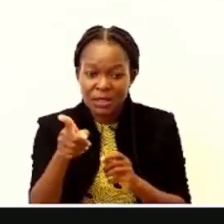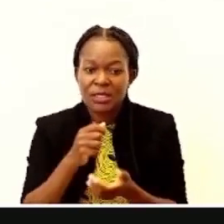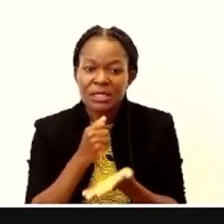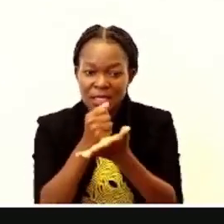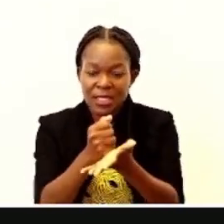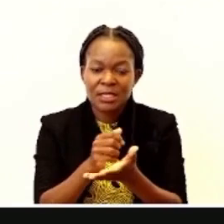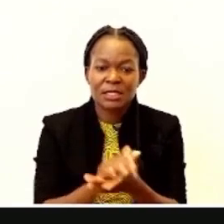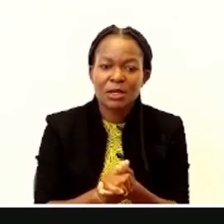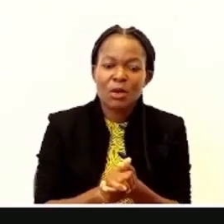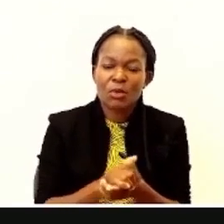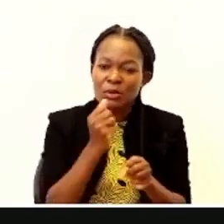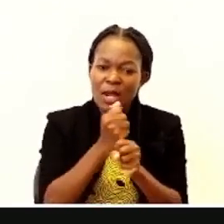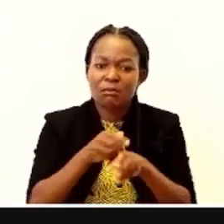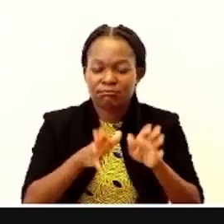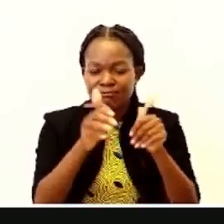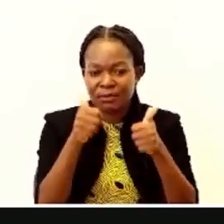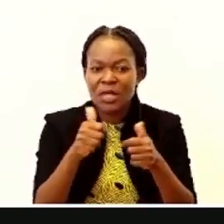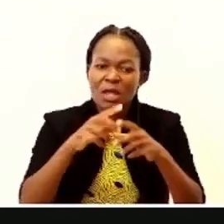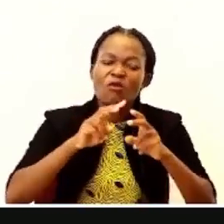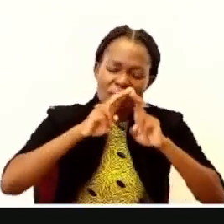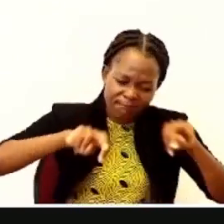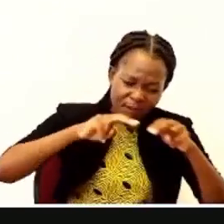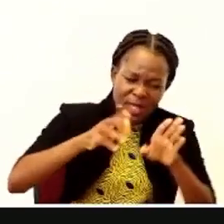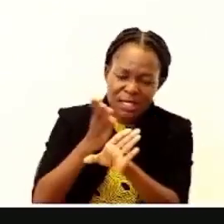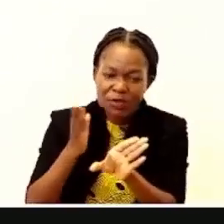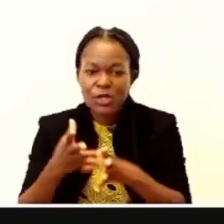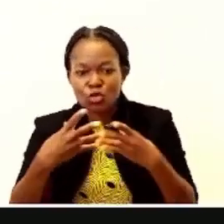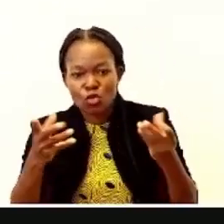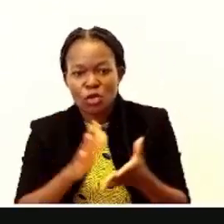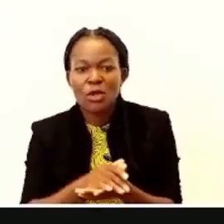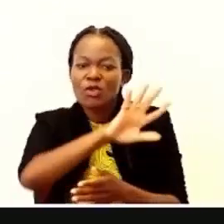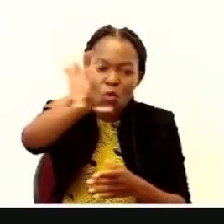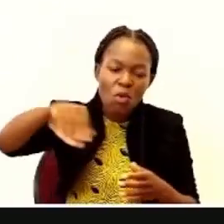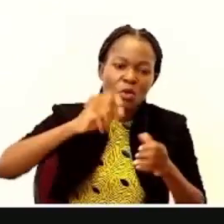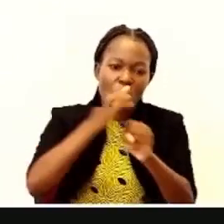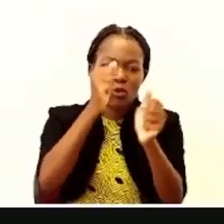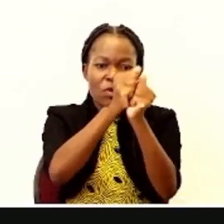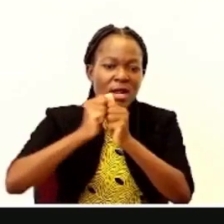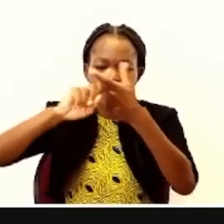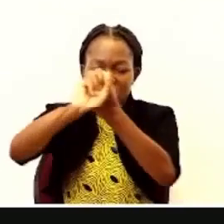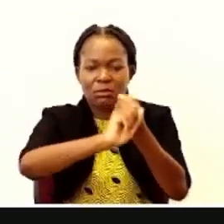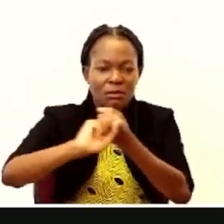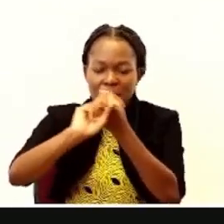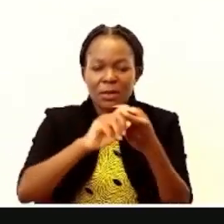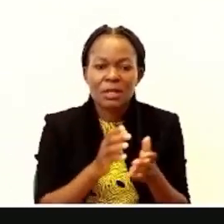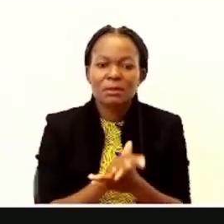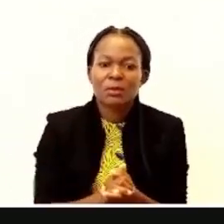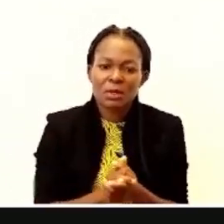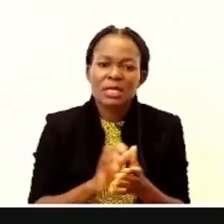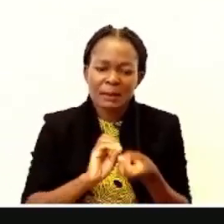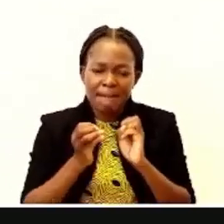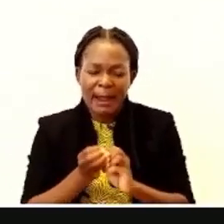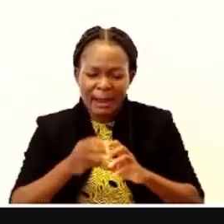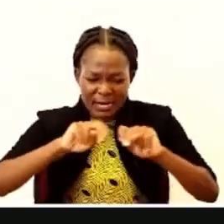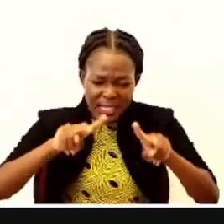to leapfrog. Let's not fall for false solutions. Let's build solidarity amongst ourselves so that we can reset how